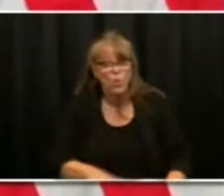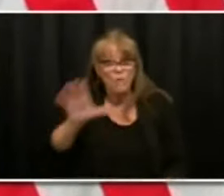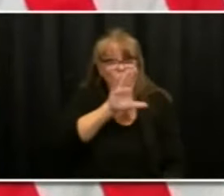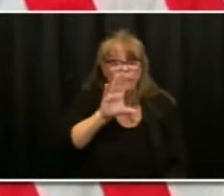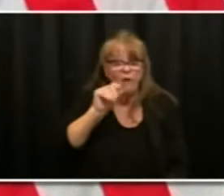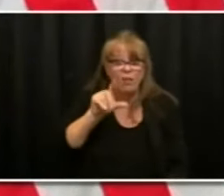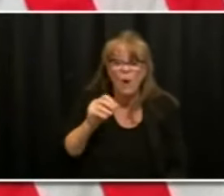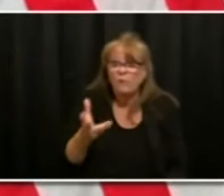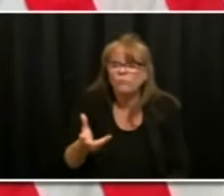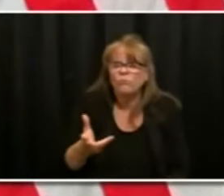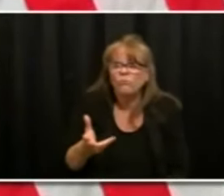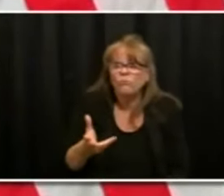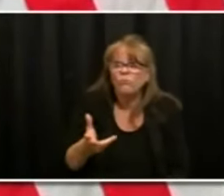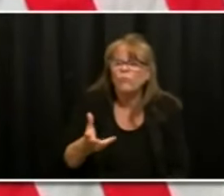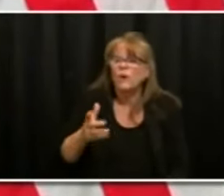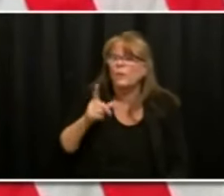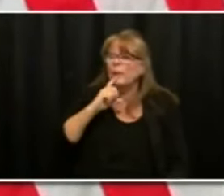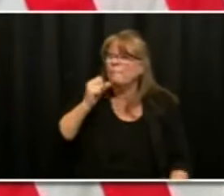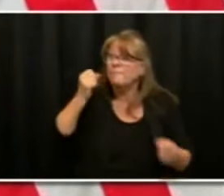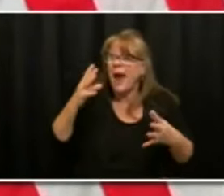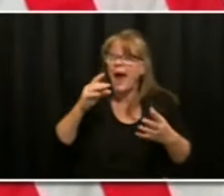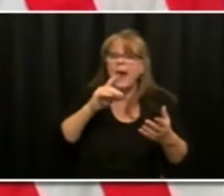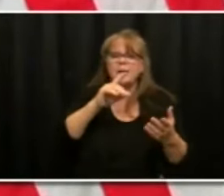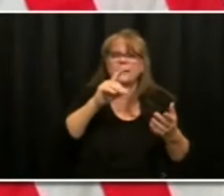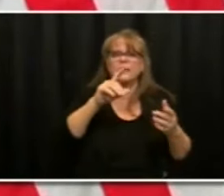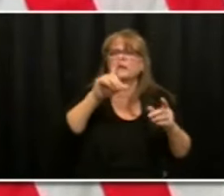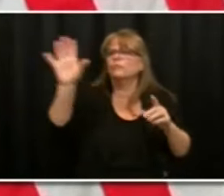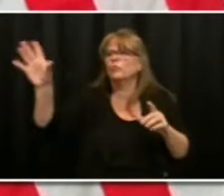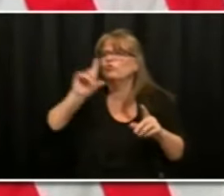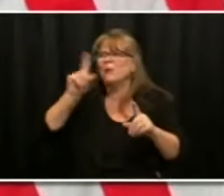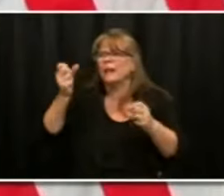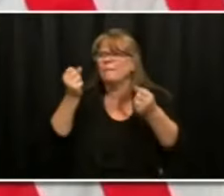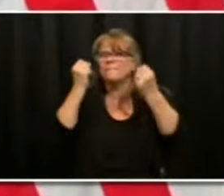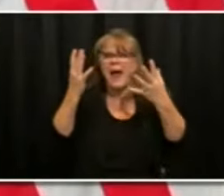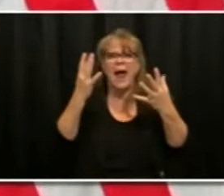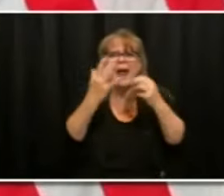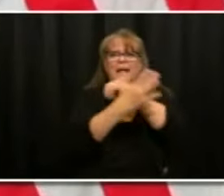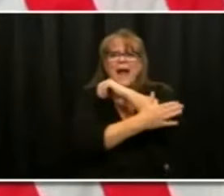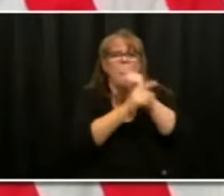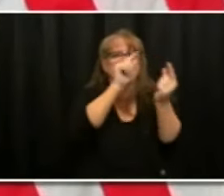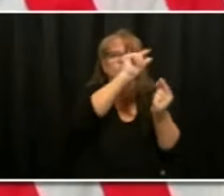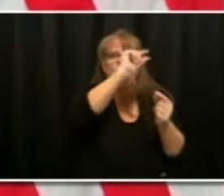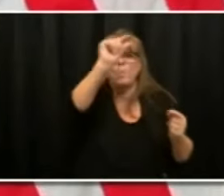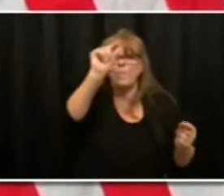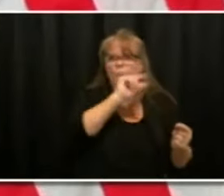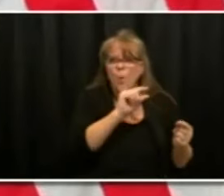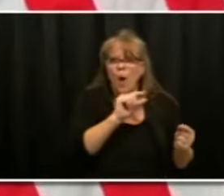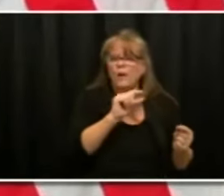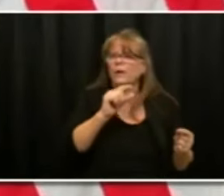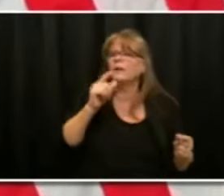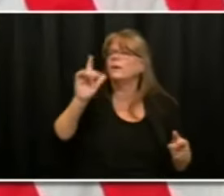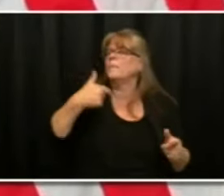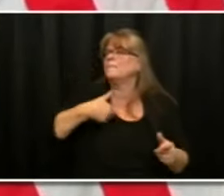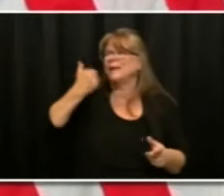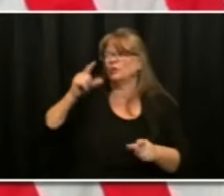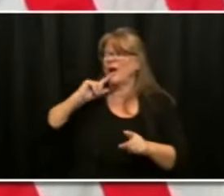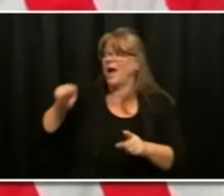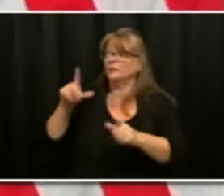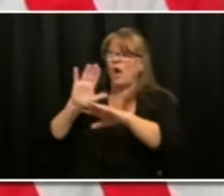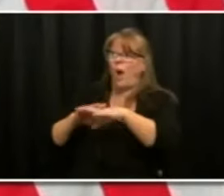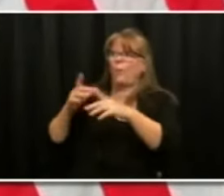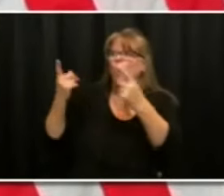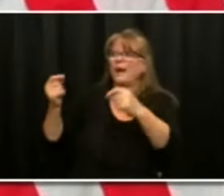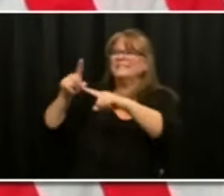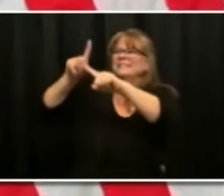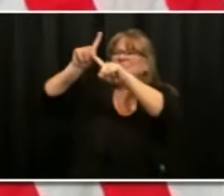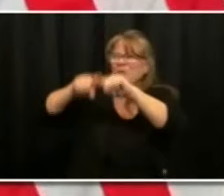their efforts. I think the best answer to your question, Jesse, is that there's different measures at different times in different places depending on the conditions. So